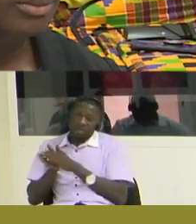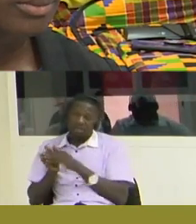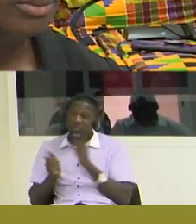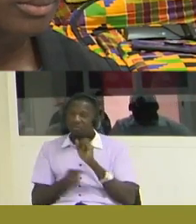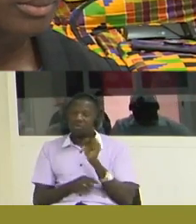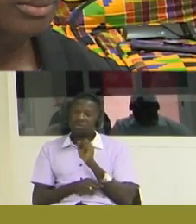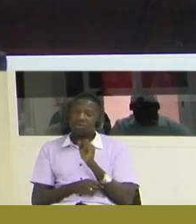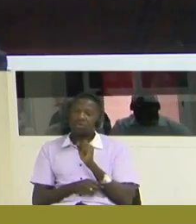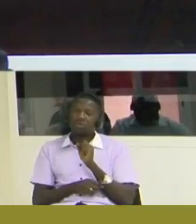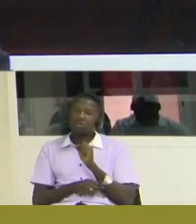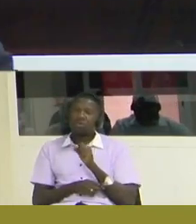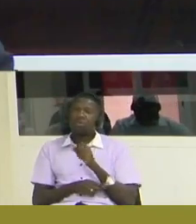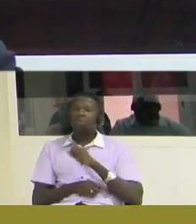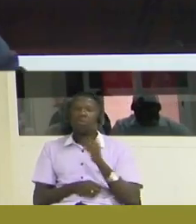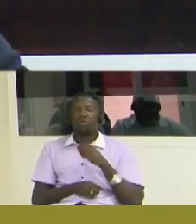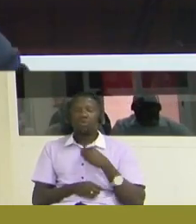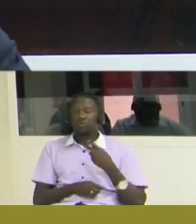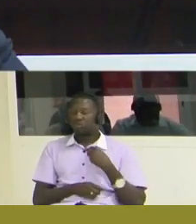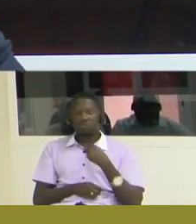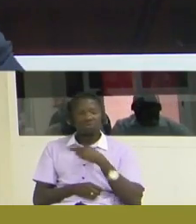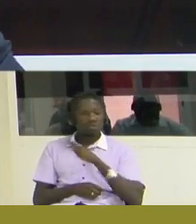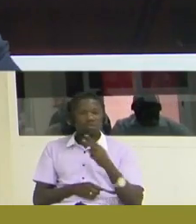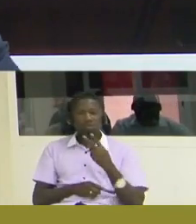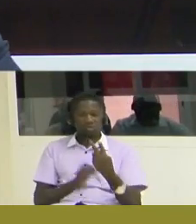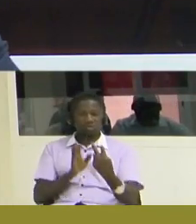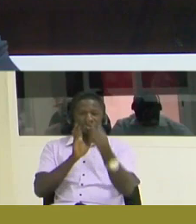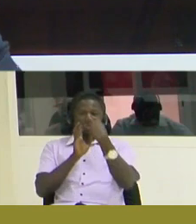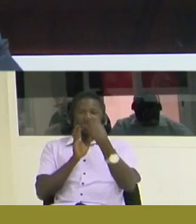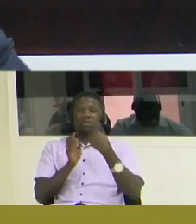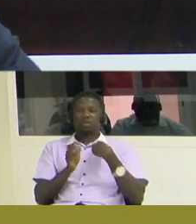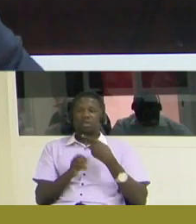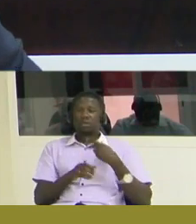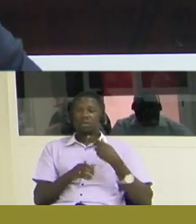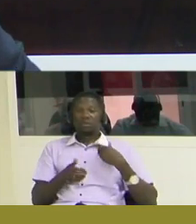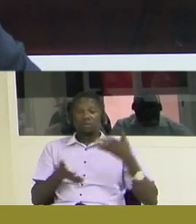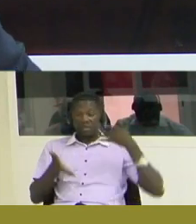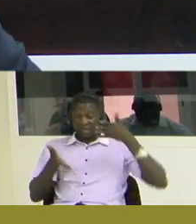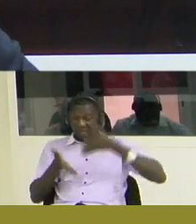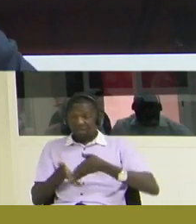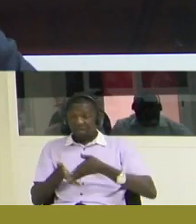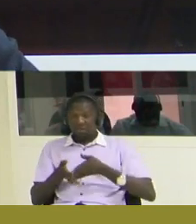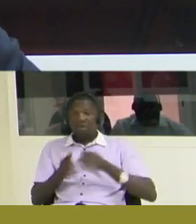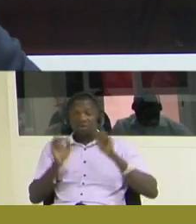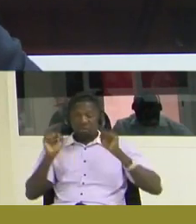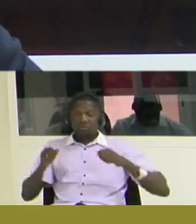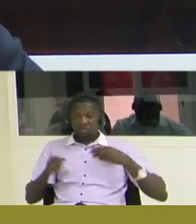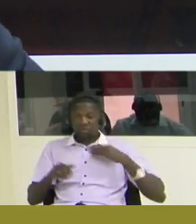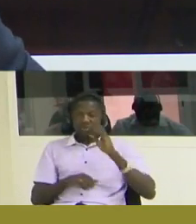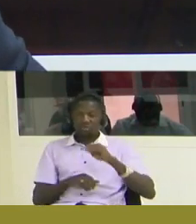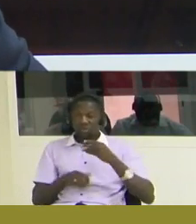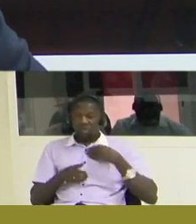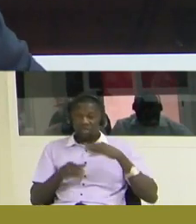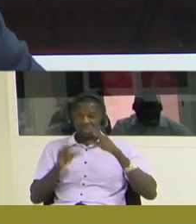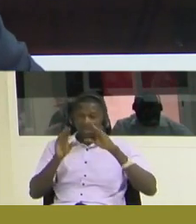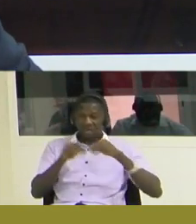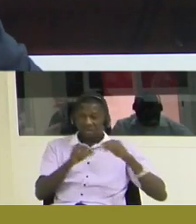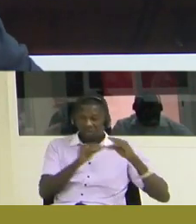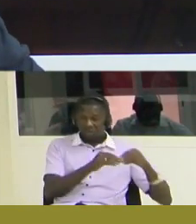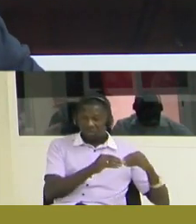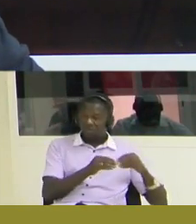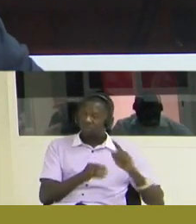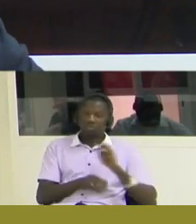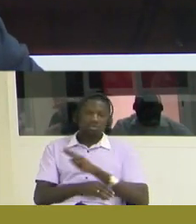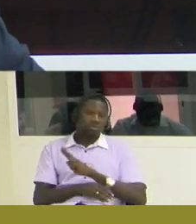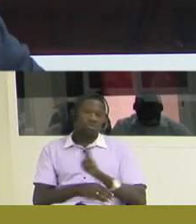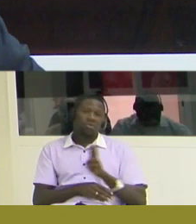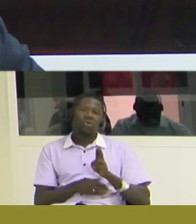but Ali Khan and Juba tank Americo the diamond to science a Heineken is evocative don't think and look at me at this present